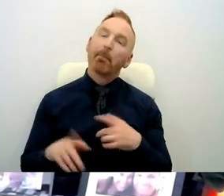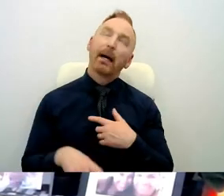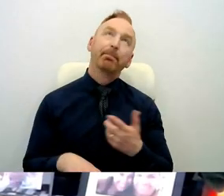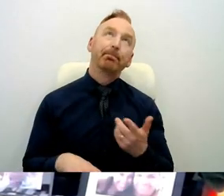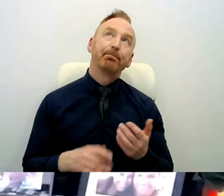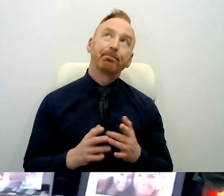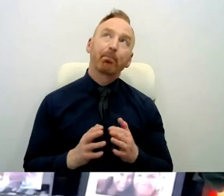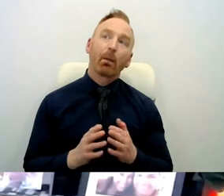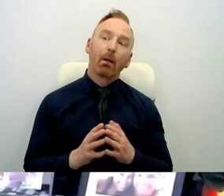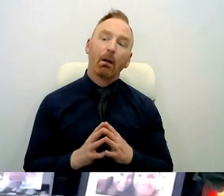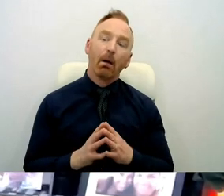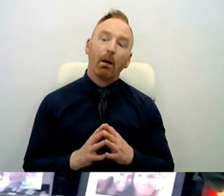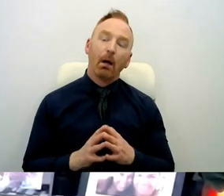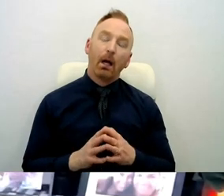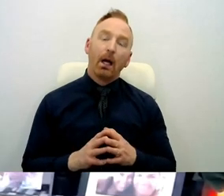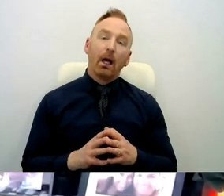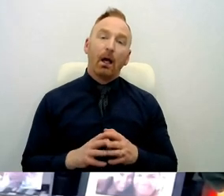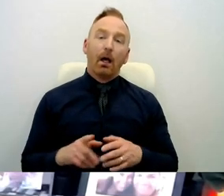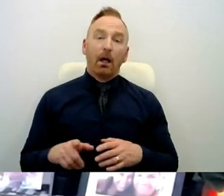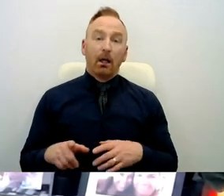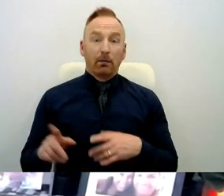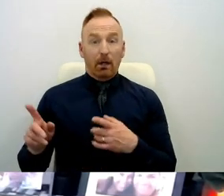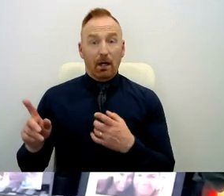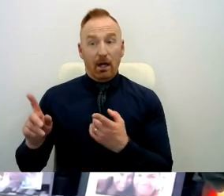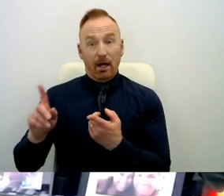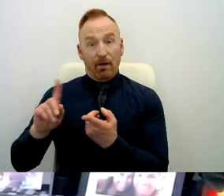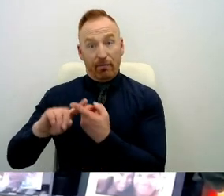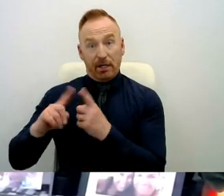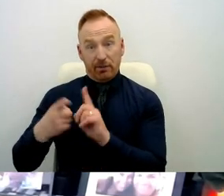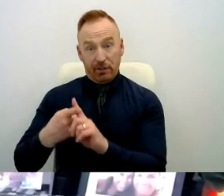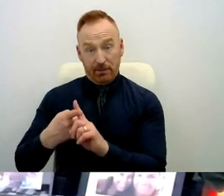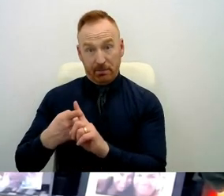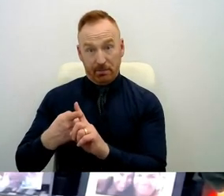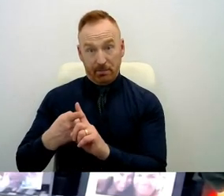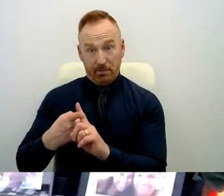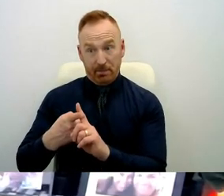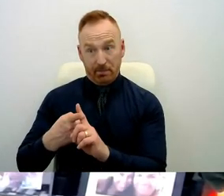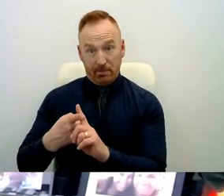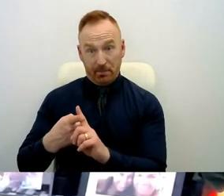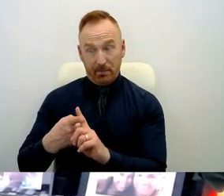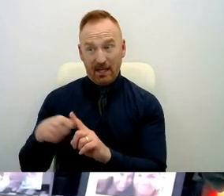draw equivalencies, right? You know, disrupting a friendship is